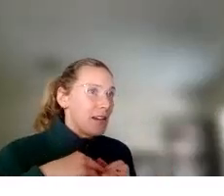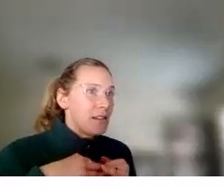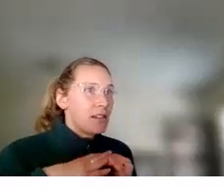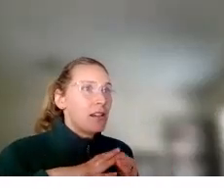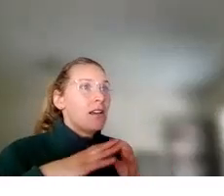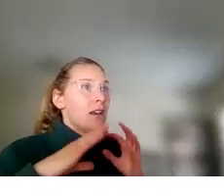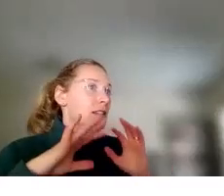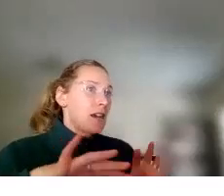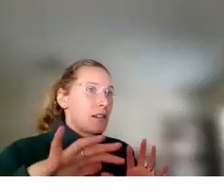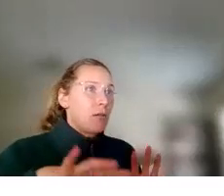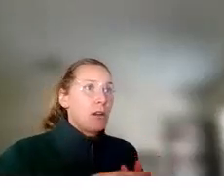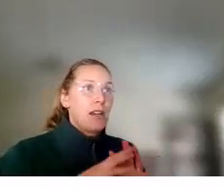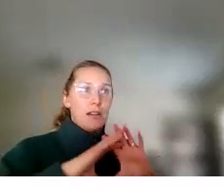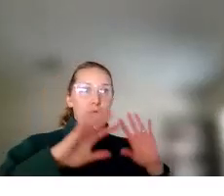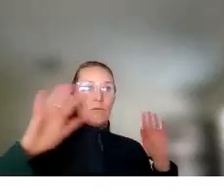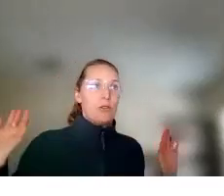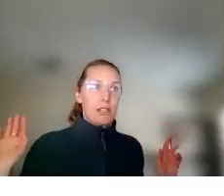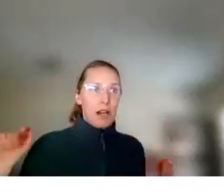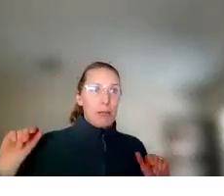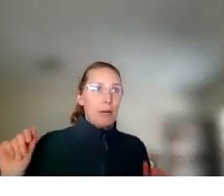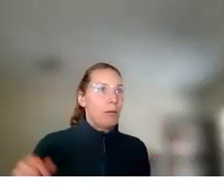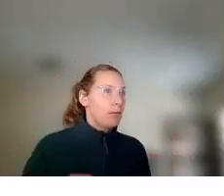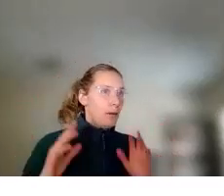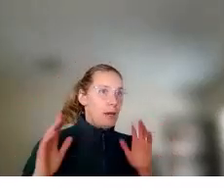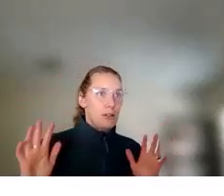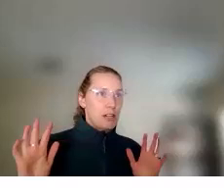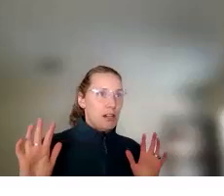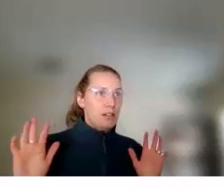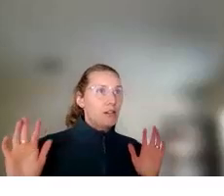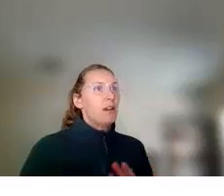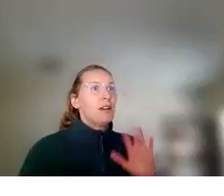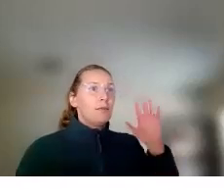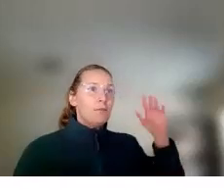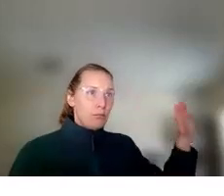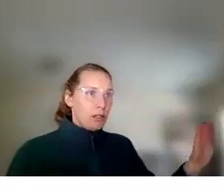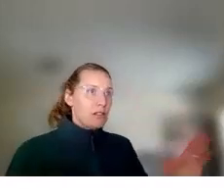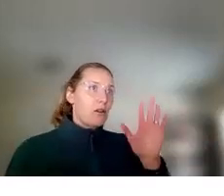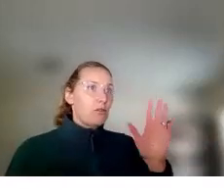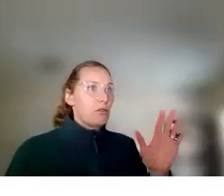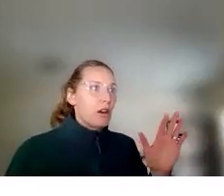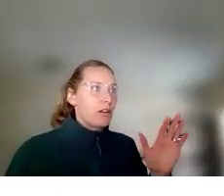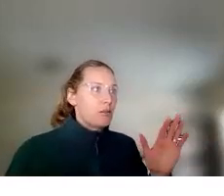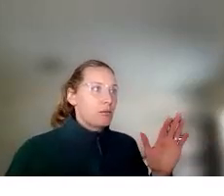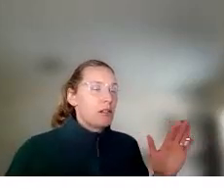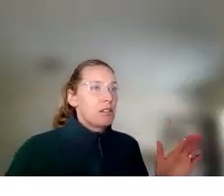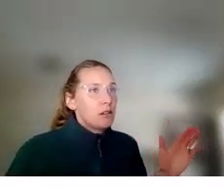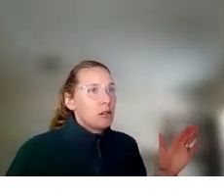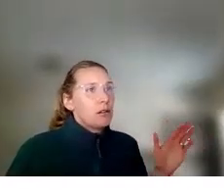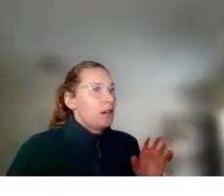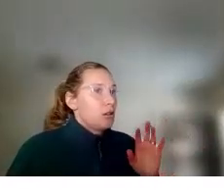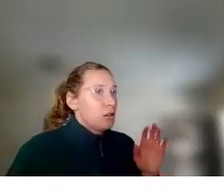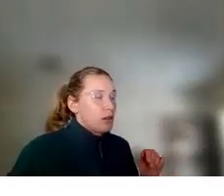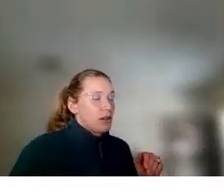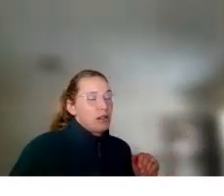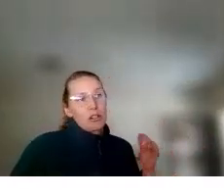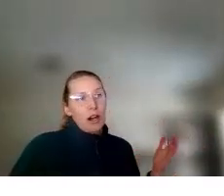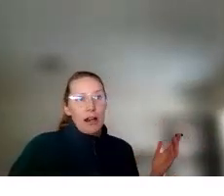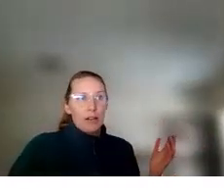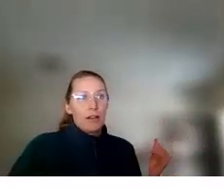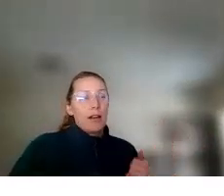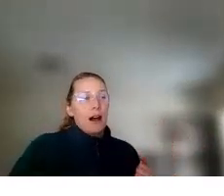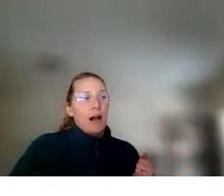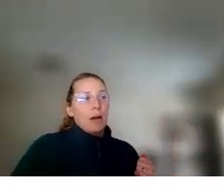not attest, it doesn't mean you stop and you're done. Please go through the 100.2 and ensure